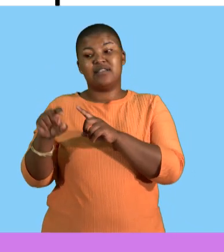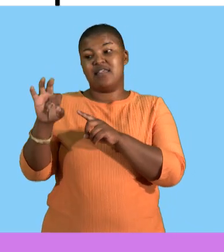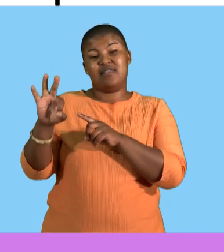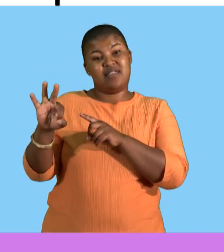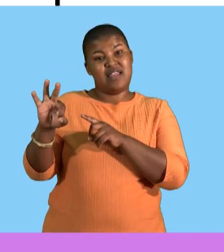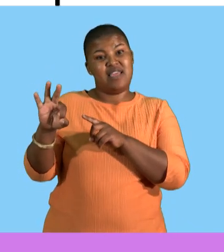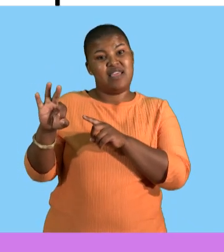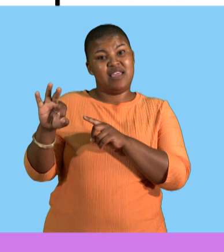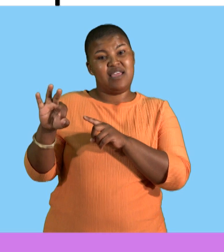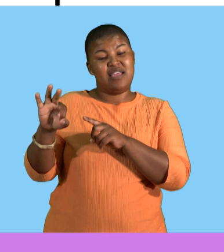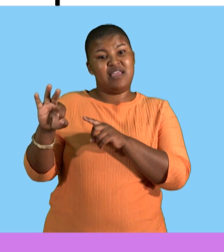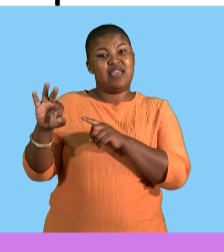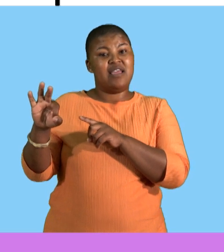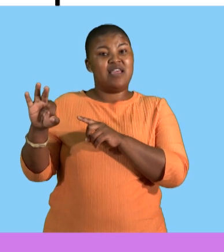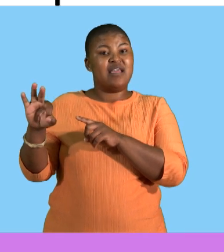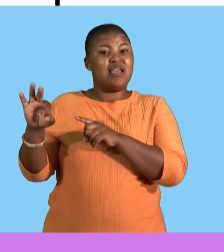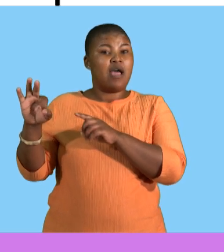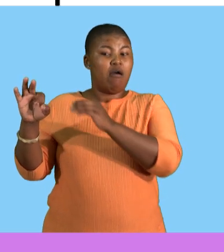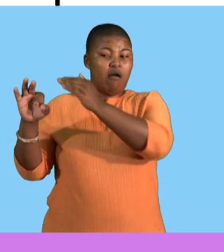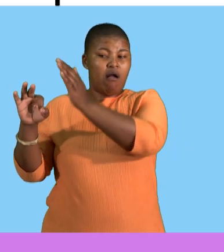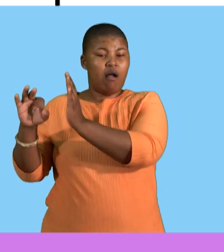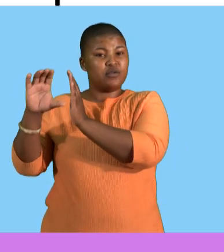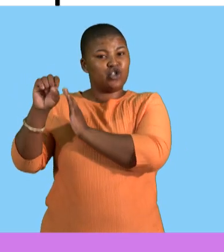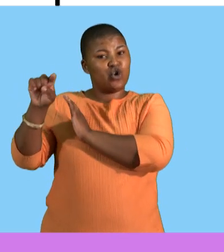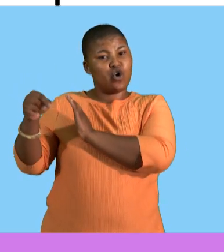inches times